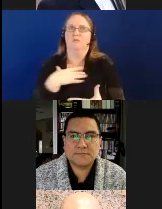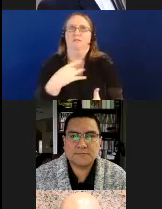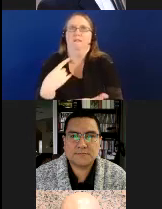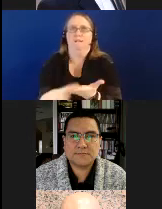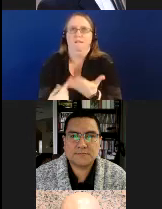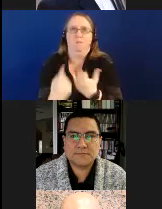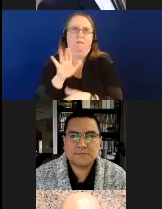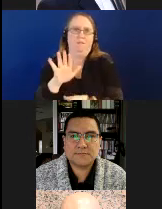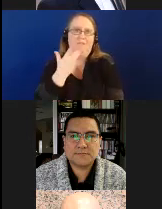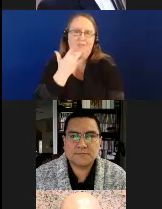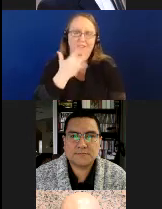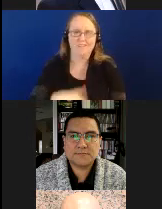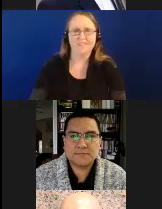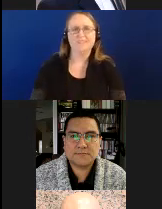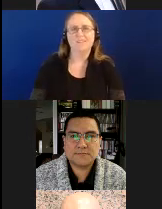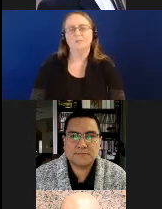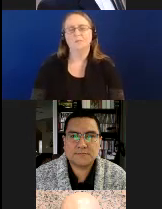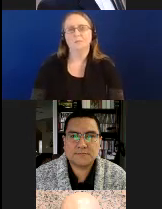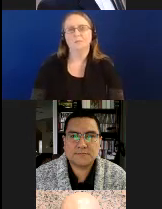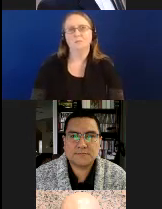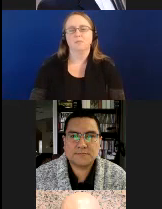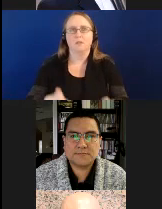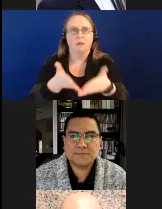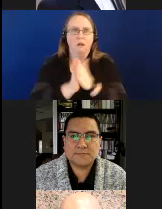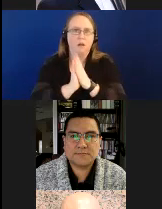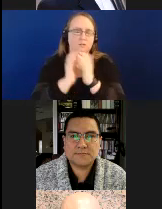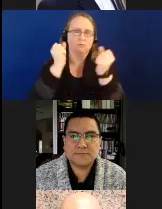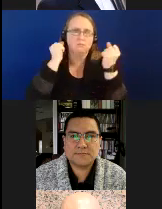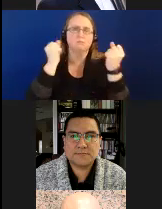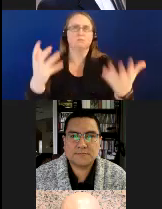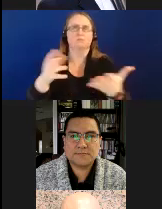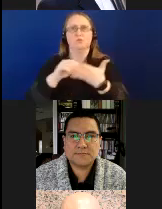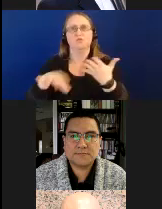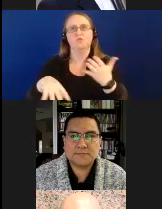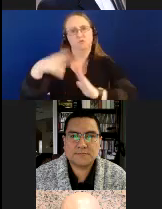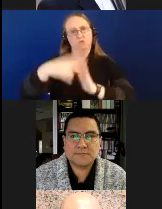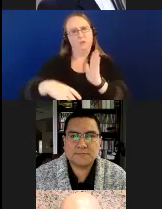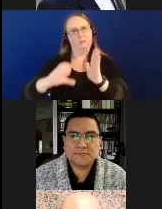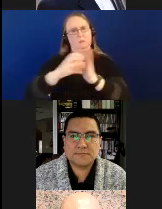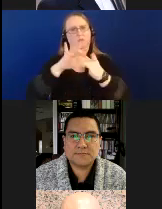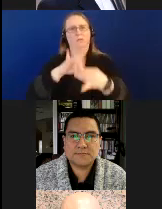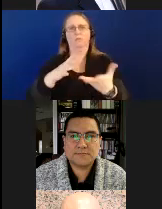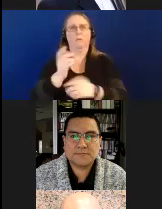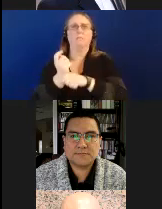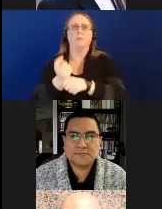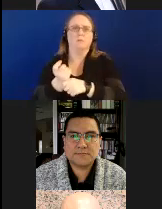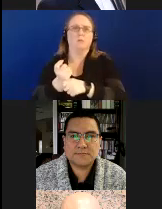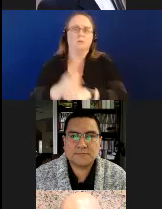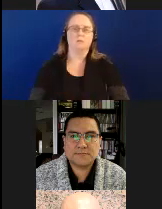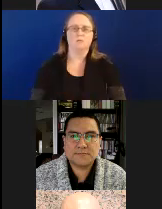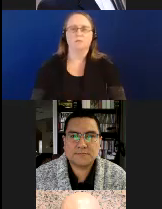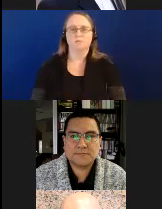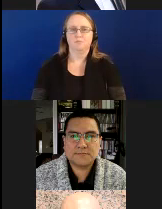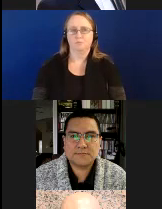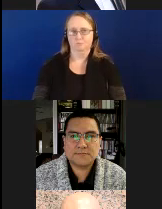his favorites. Where they asked a bunch of students to read a passage about baseball. And then they had